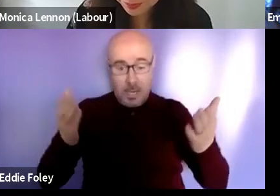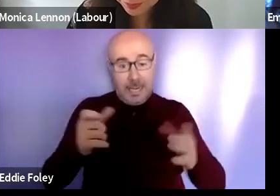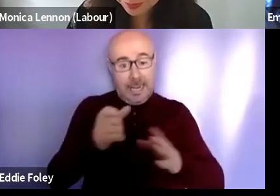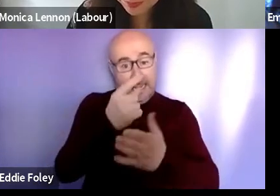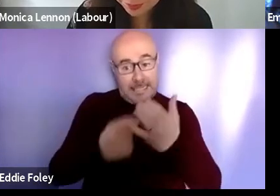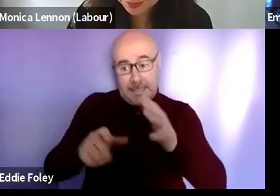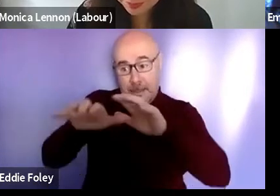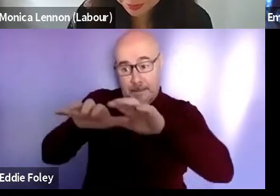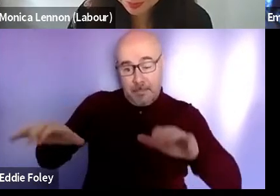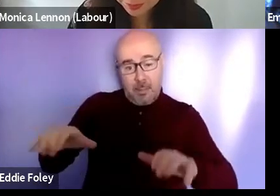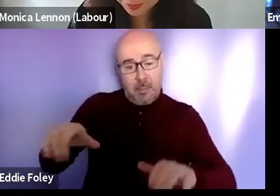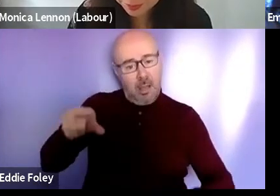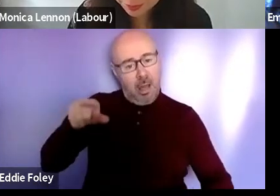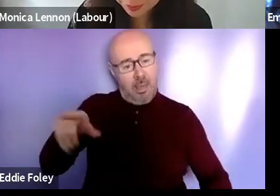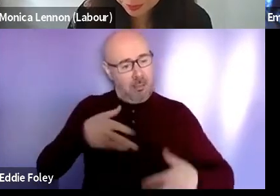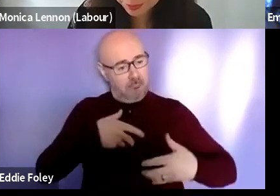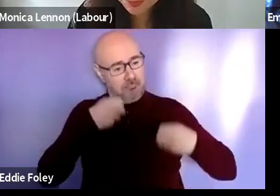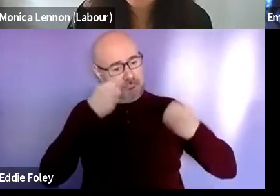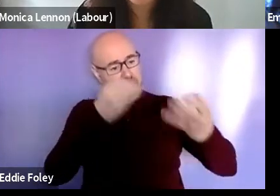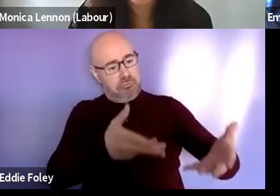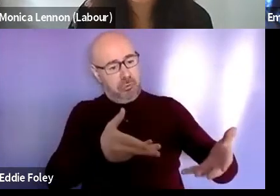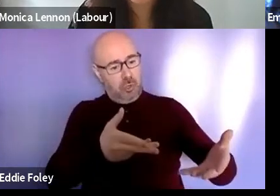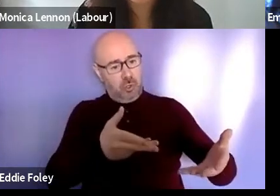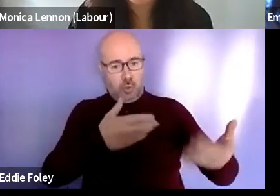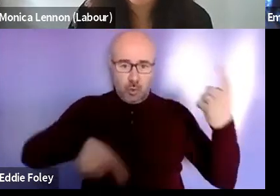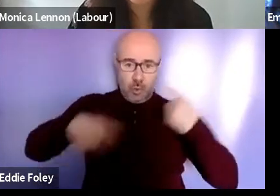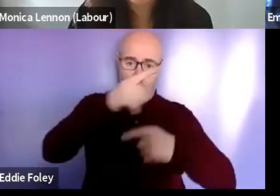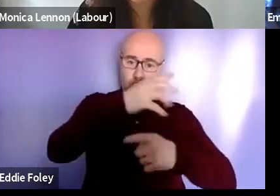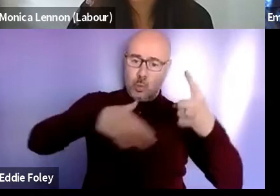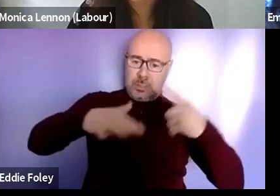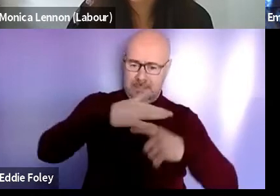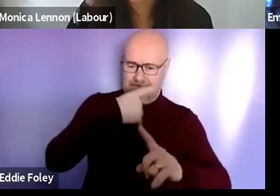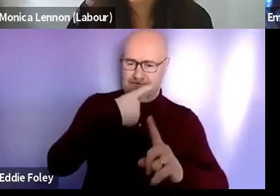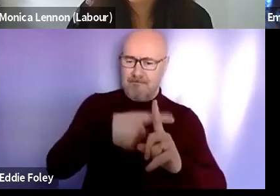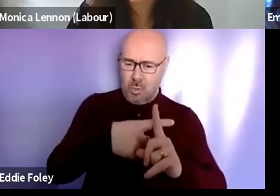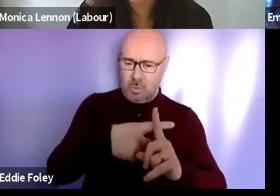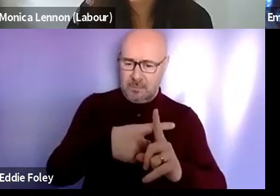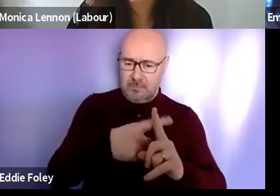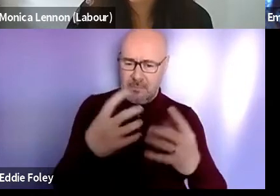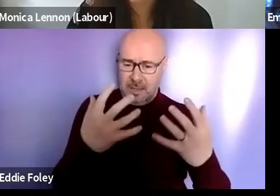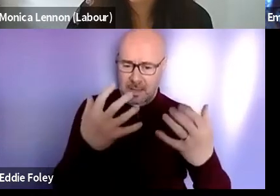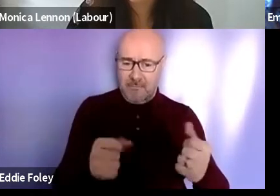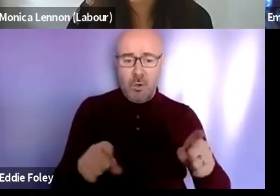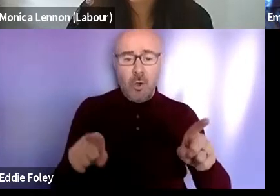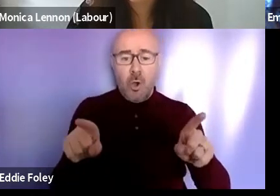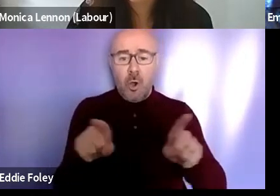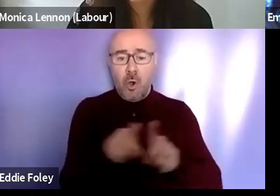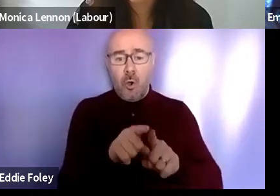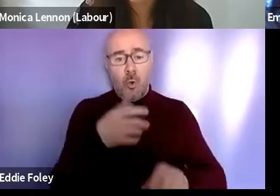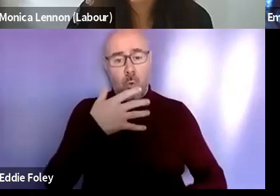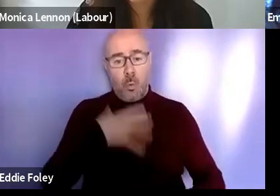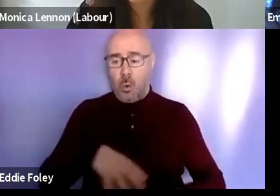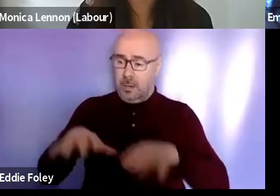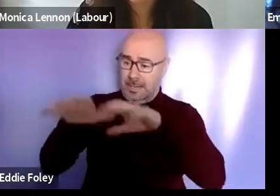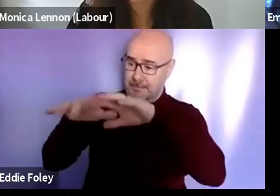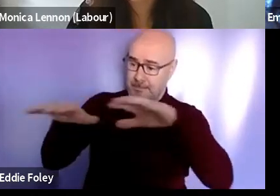that's incumbent to do so. And I think it's about making sure that disabled people have the opportunity to tell their